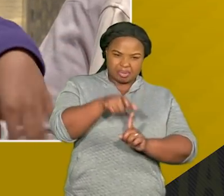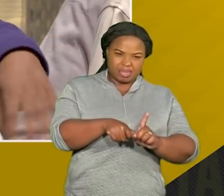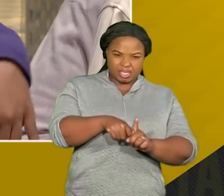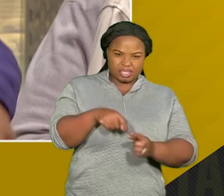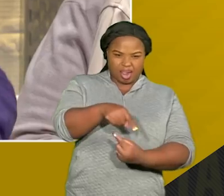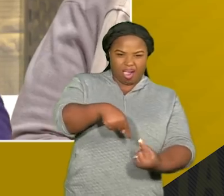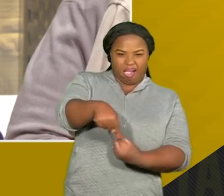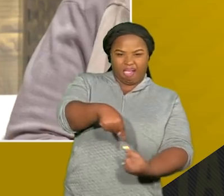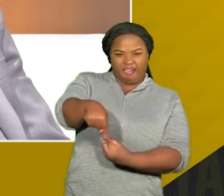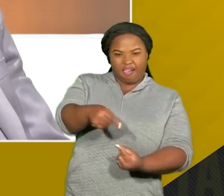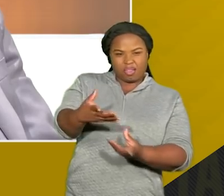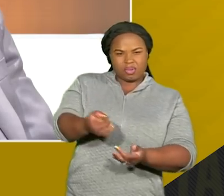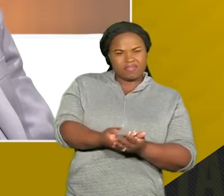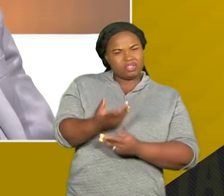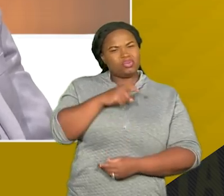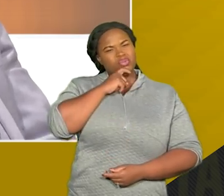wa rola rola mo fase.